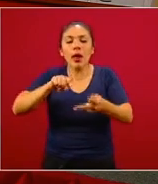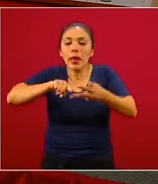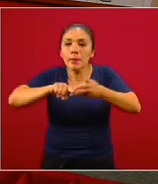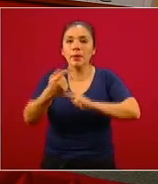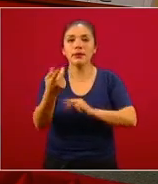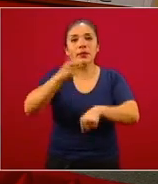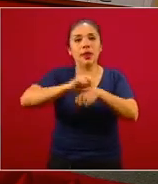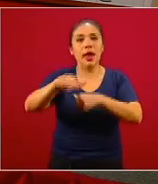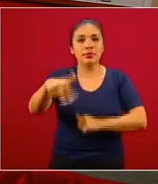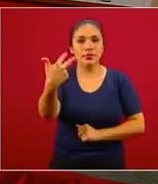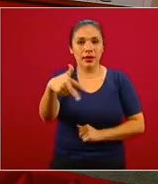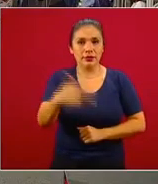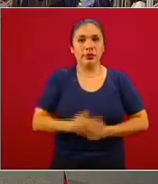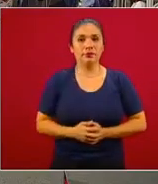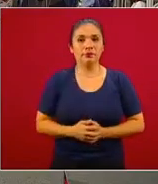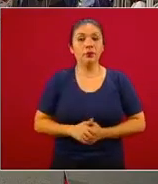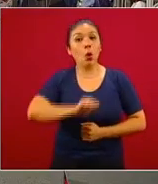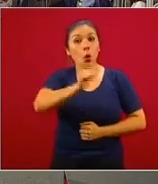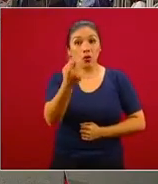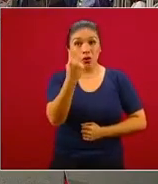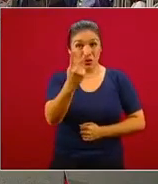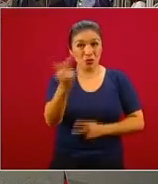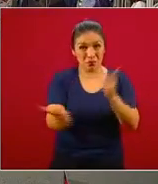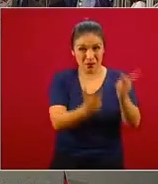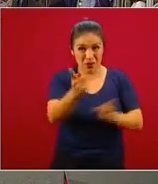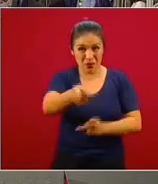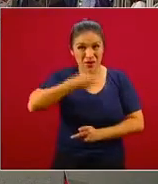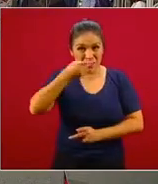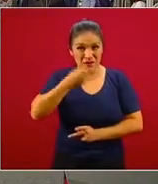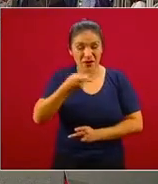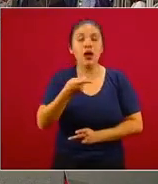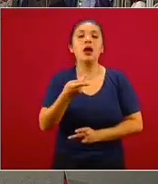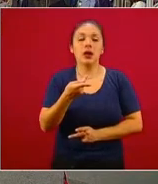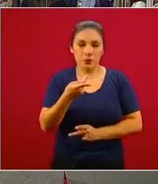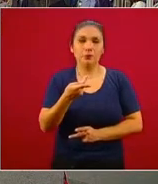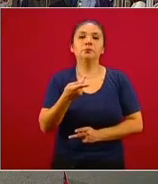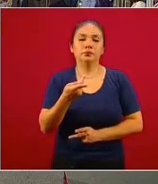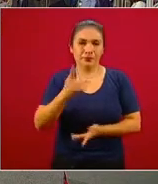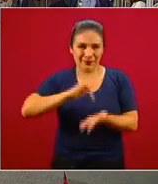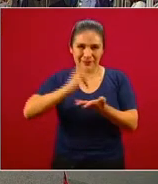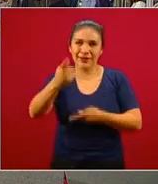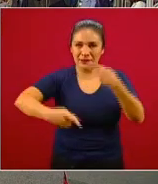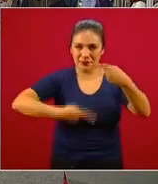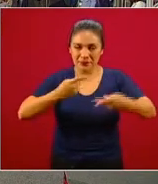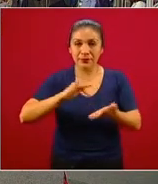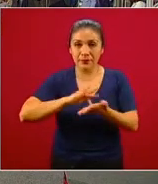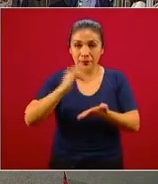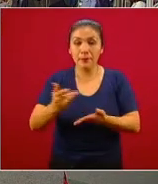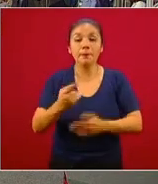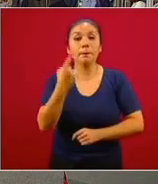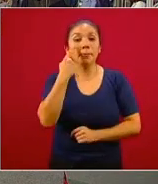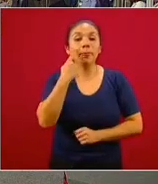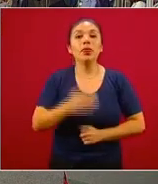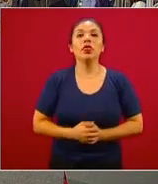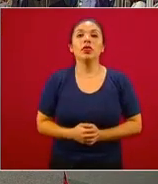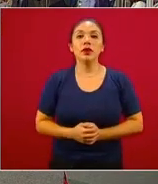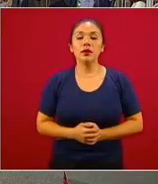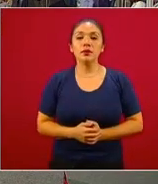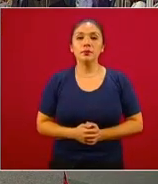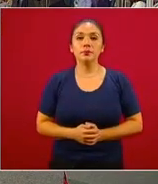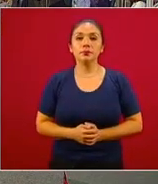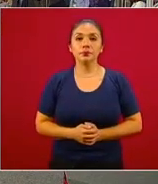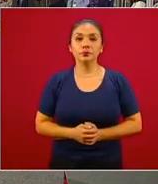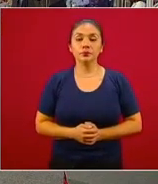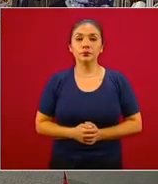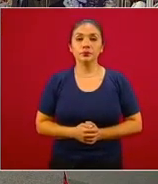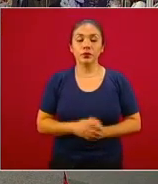the 13th. The other two questions, those situations, thank you for asking, Carlos. Now,